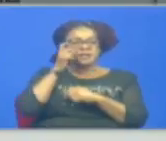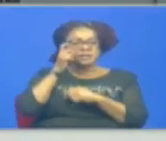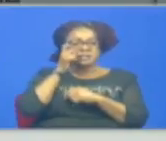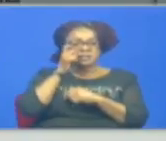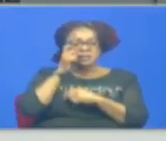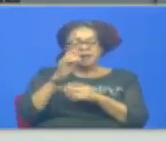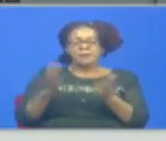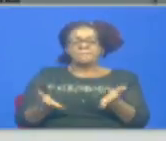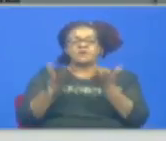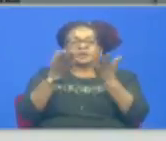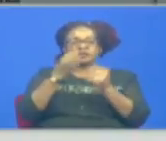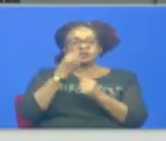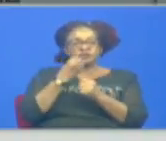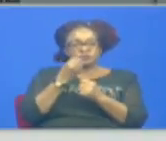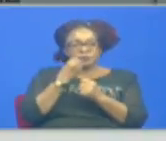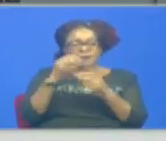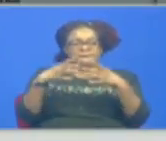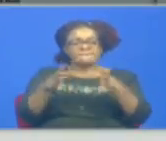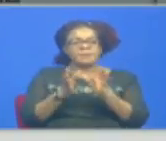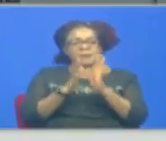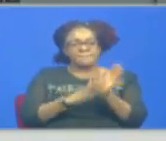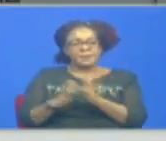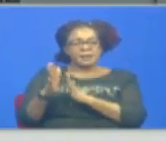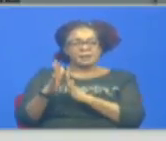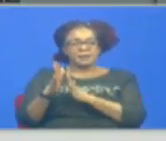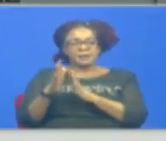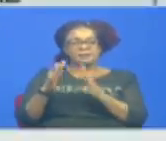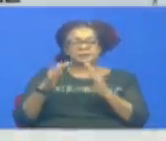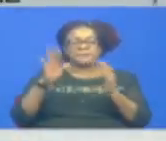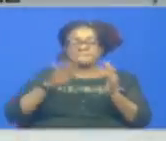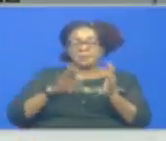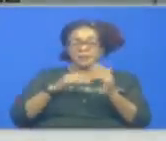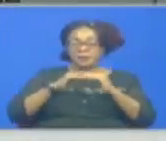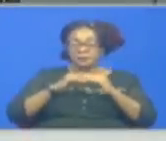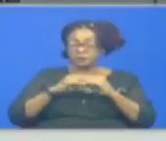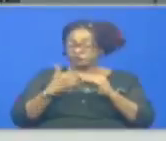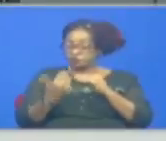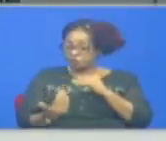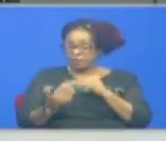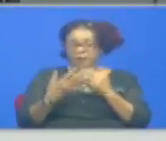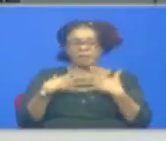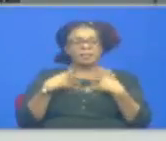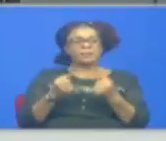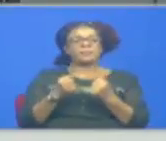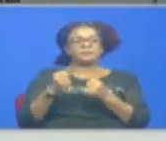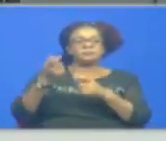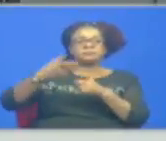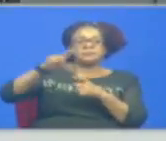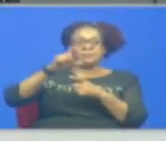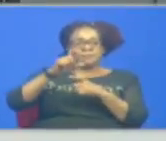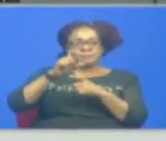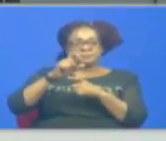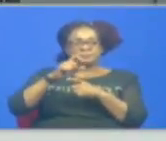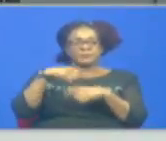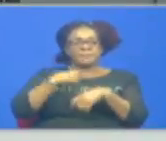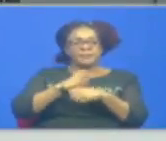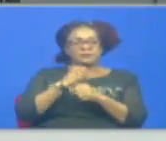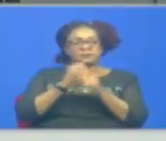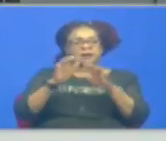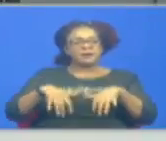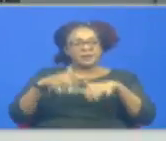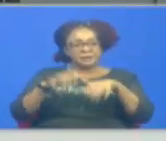improving nutrition, family planning, and maternal and child health. Additional contribution is made towards trade, agriculture,